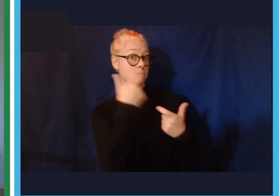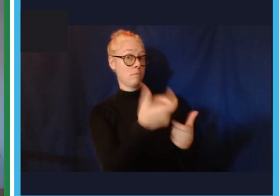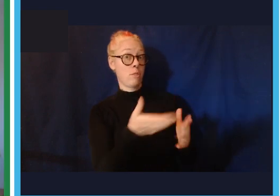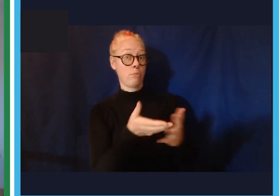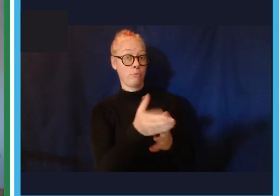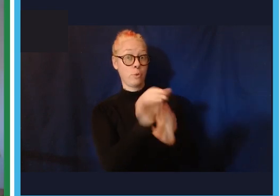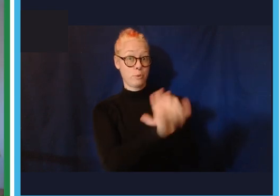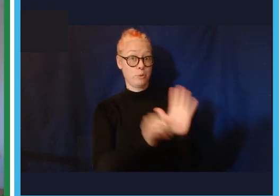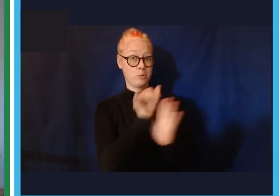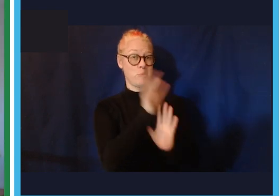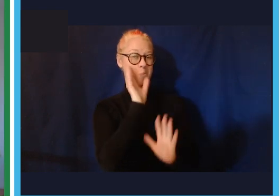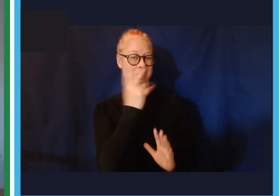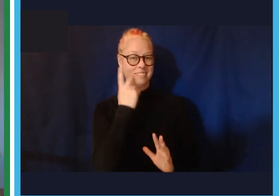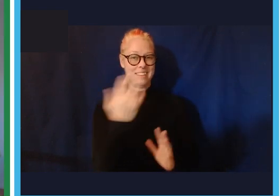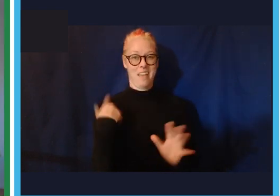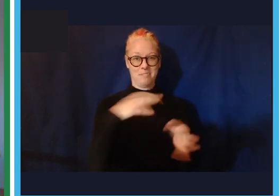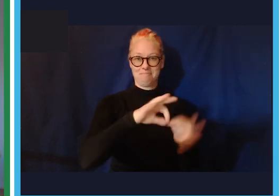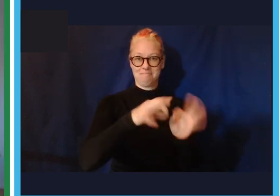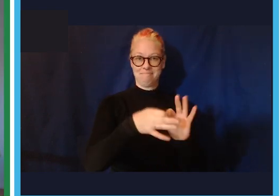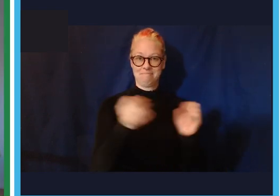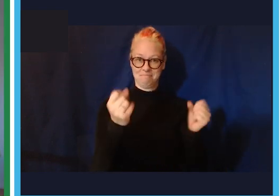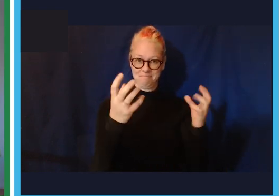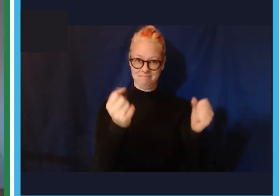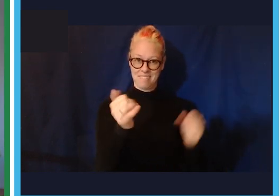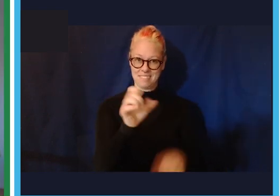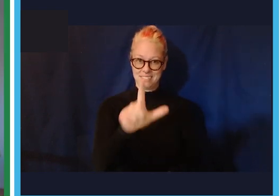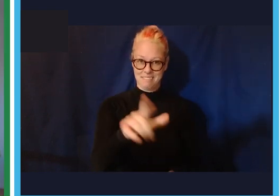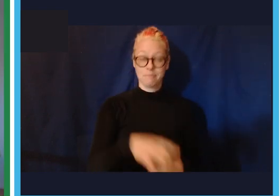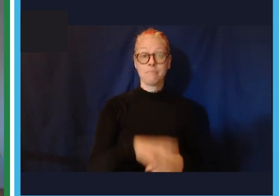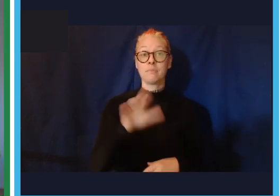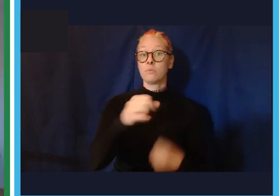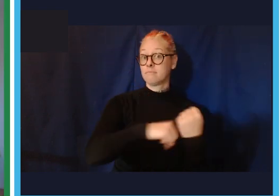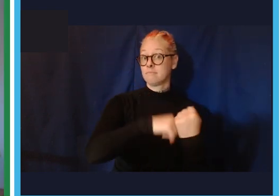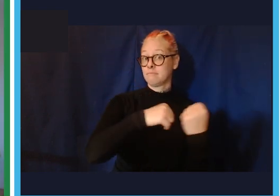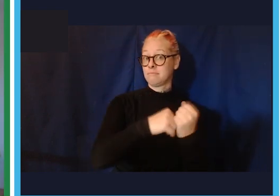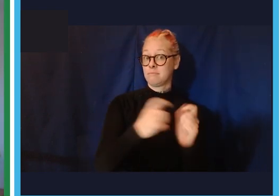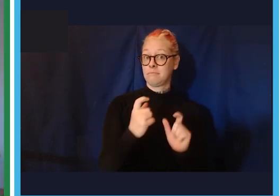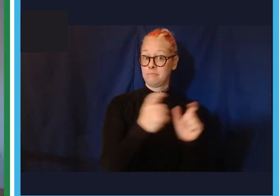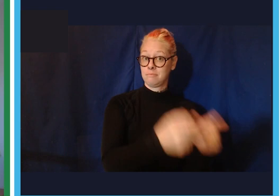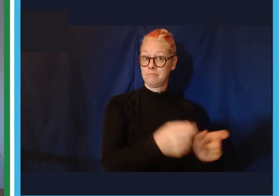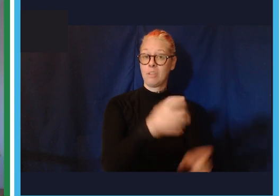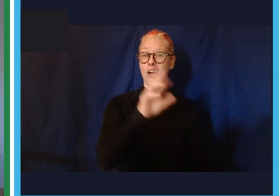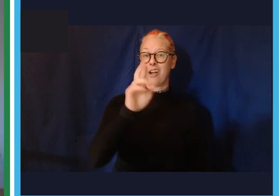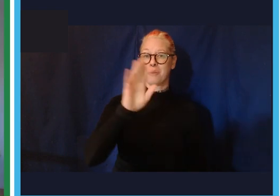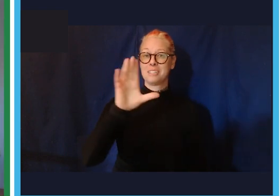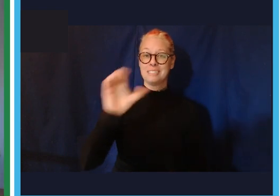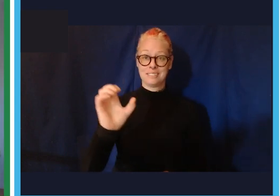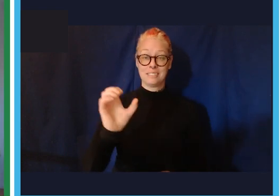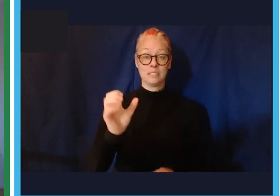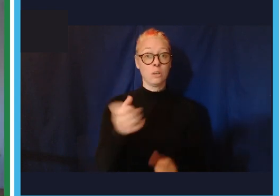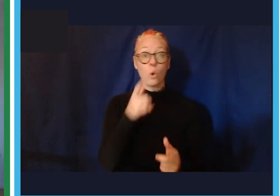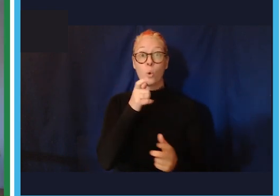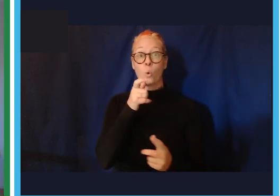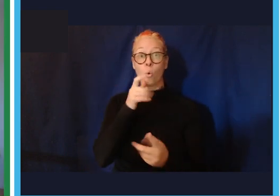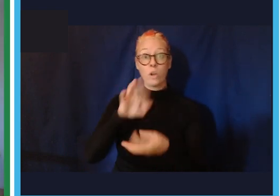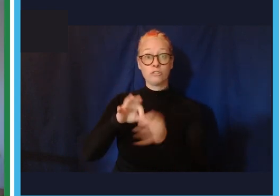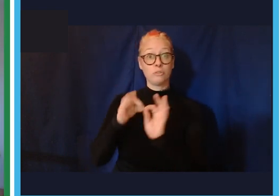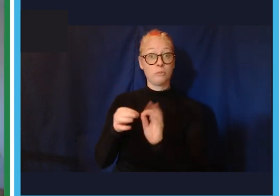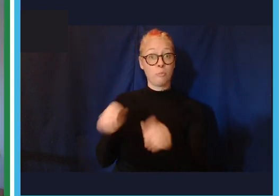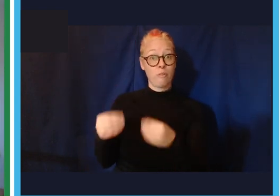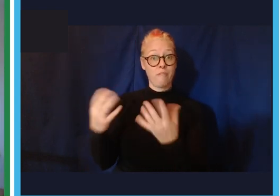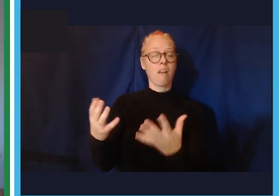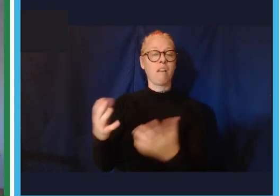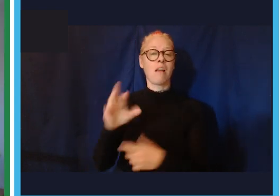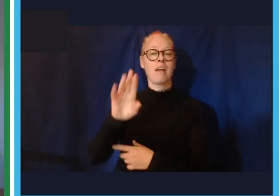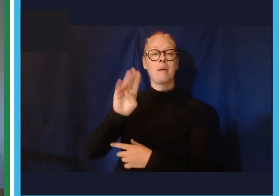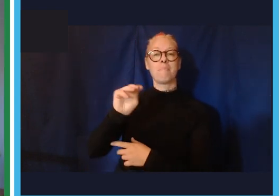of IWSCC. If you happen to be watching this on YouTube, you'll see that we have ASL interpretation, and that has been sponsored by